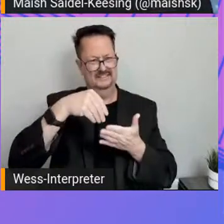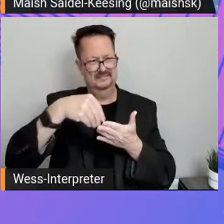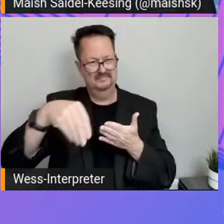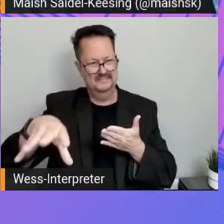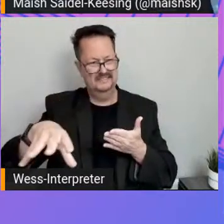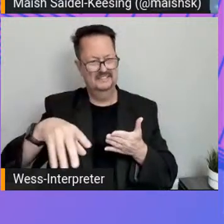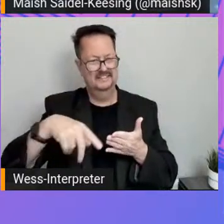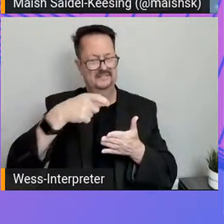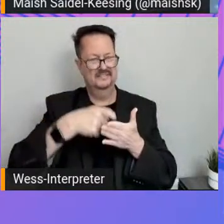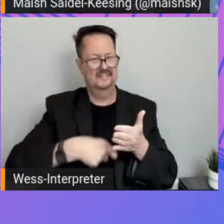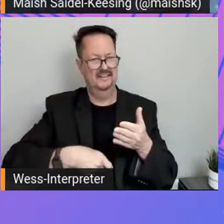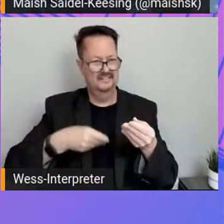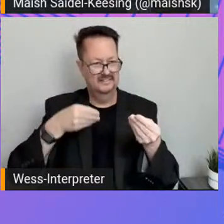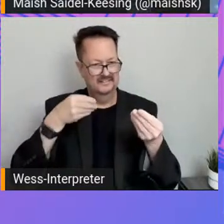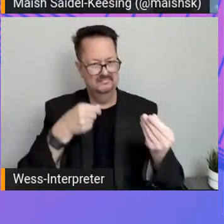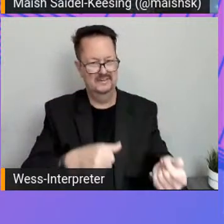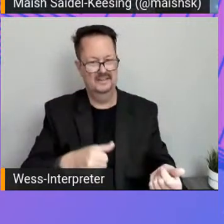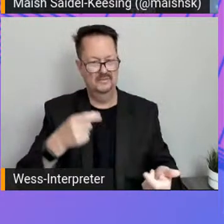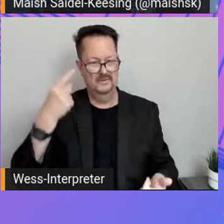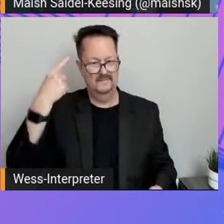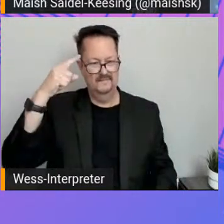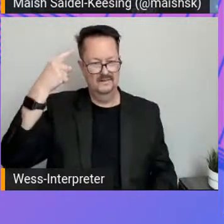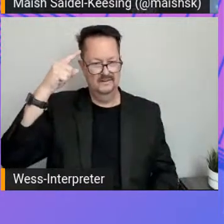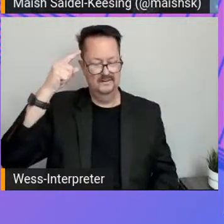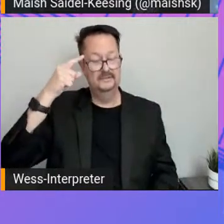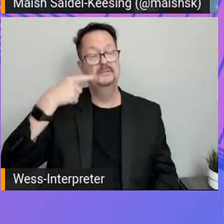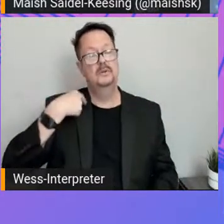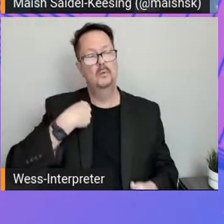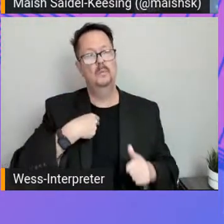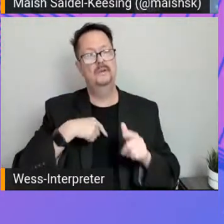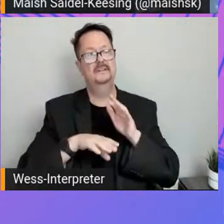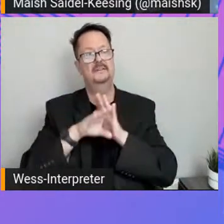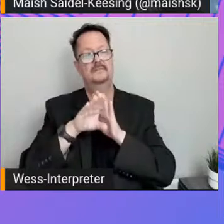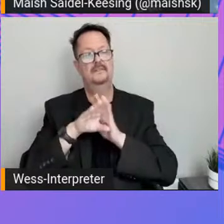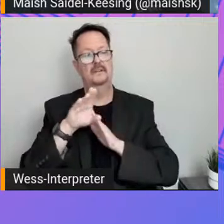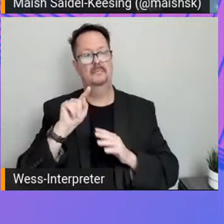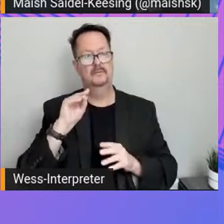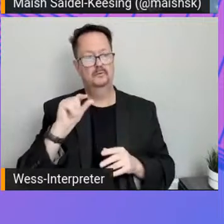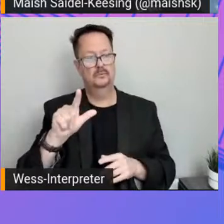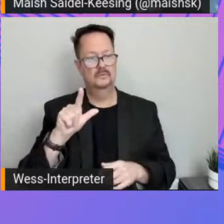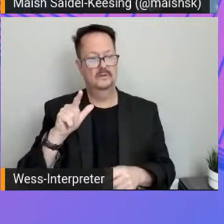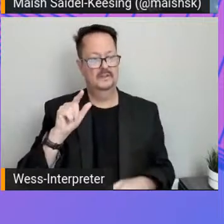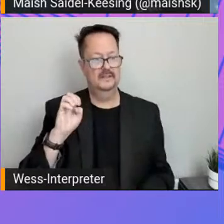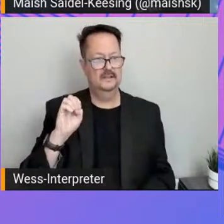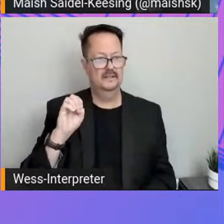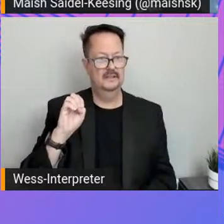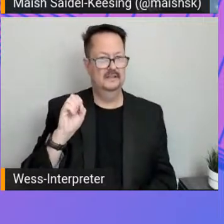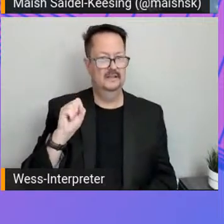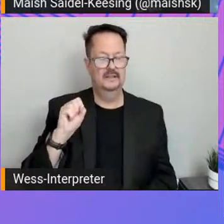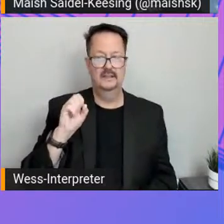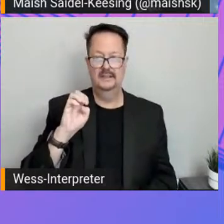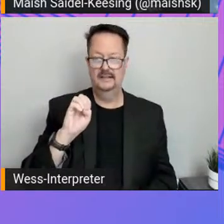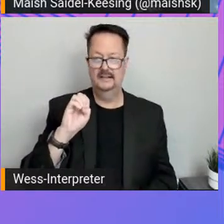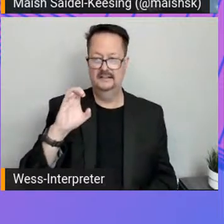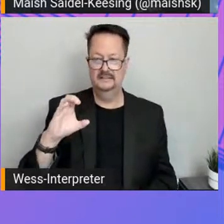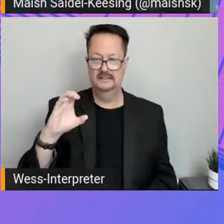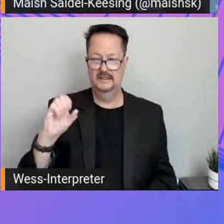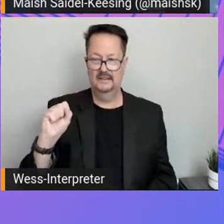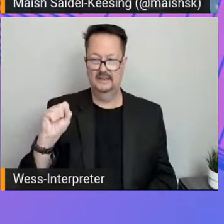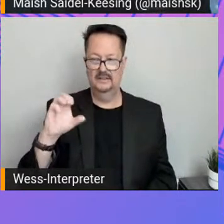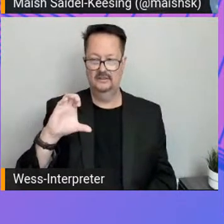charges go? So we created a tool called ECS Chargeback. We open sourced it as